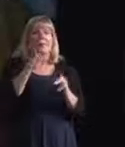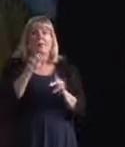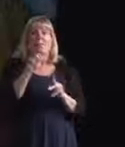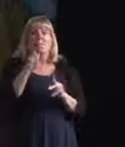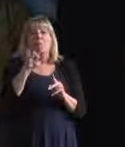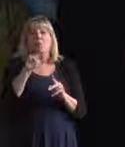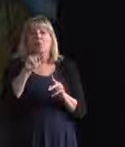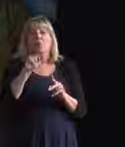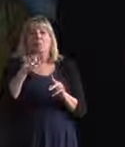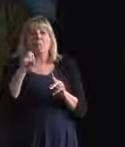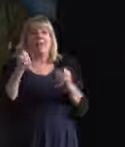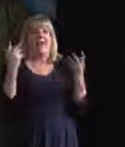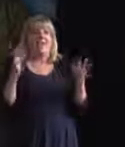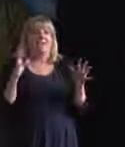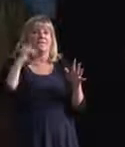centuries before us,